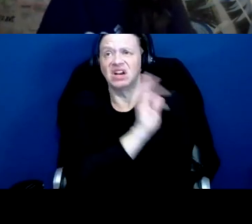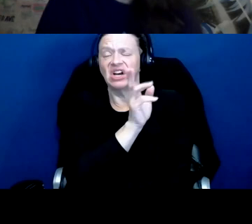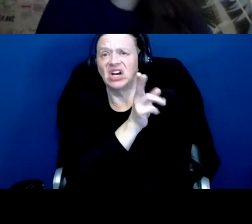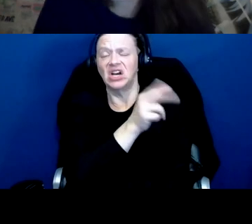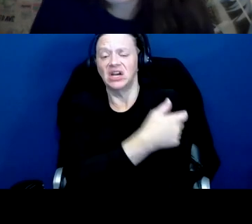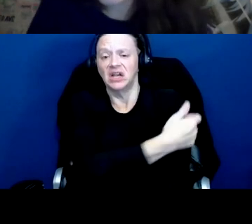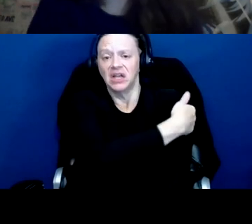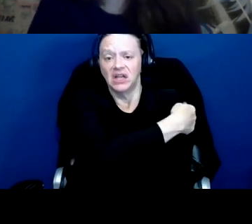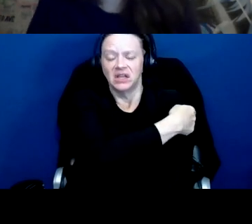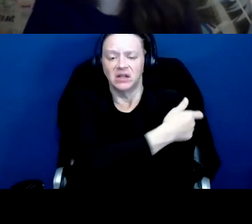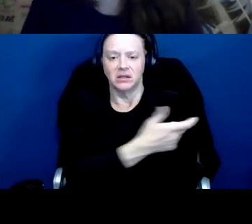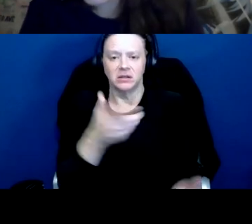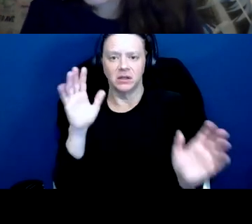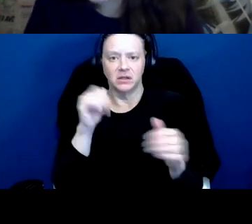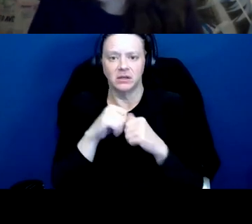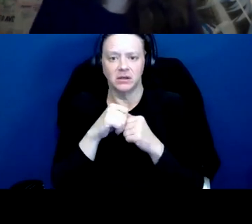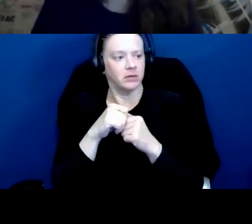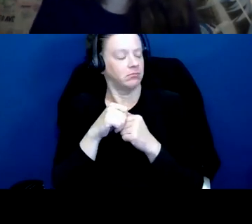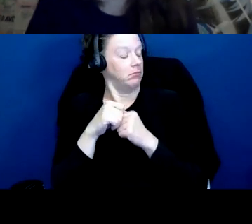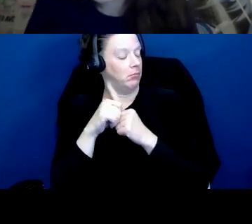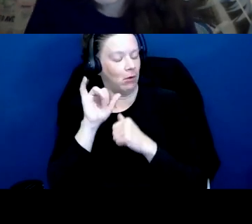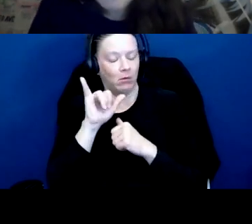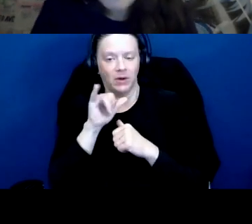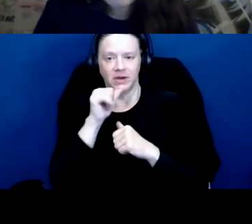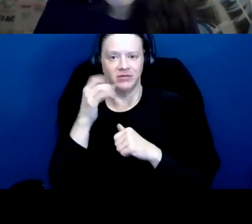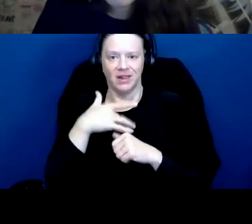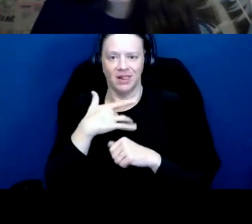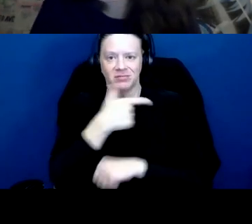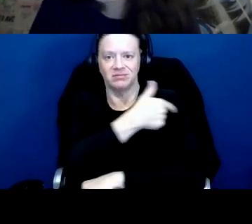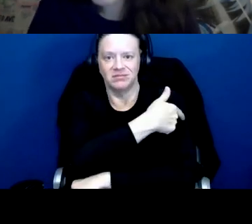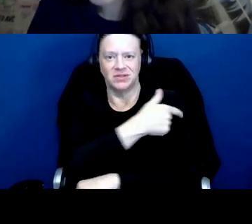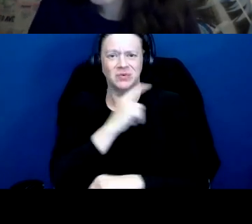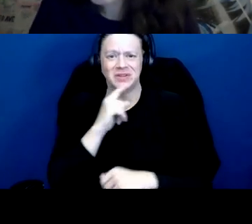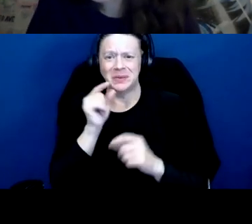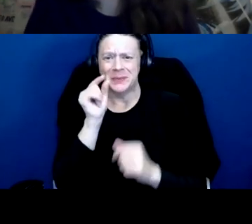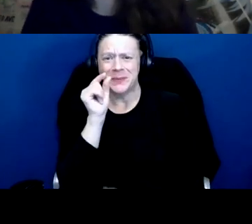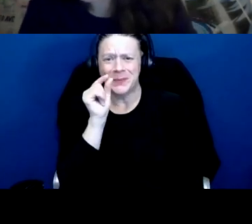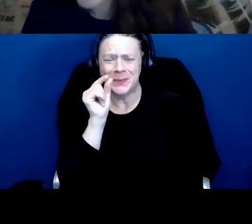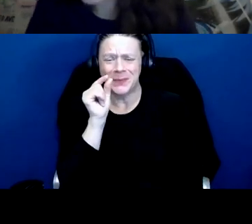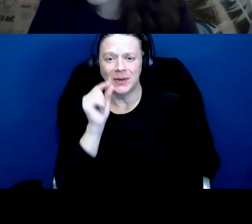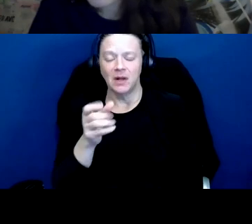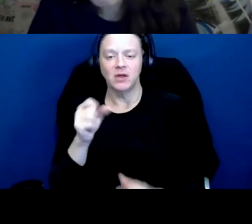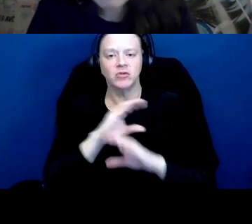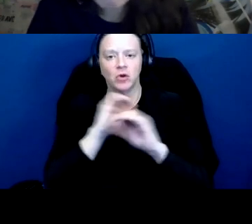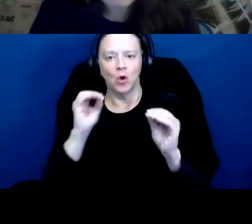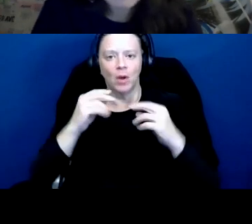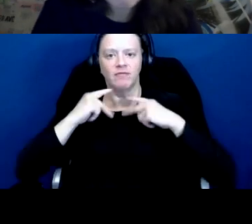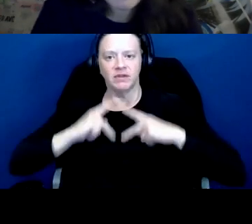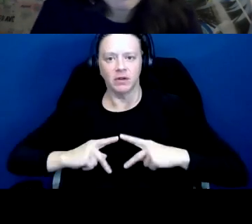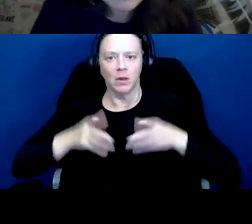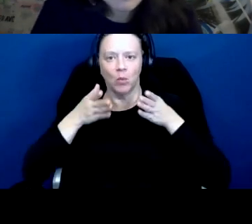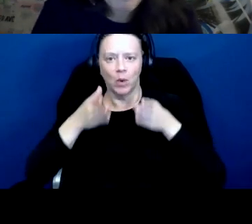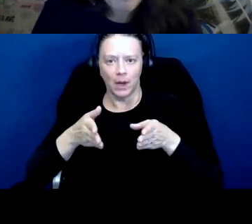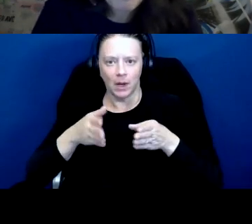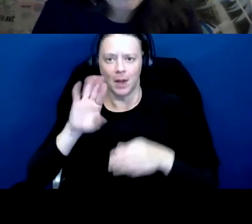just tell me when it's done. And they were like, yeah, you're done. And I didn't feel it go in. So there's no physical way that there could be a microchip in